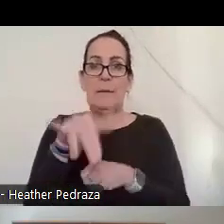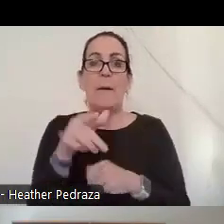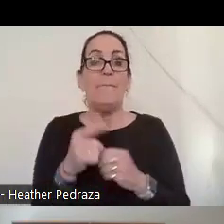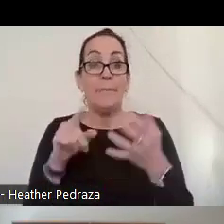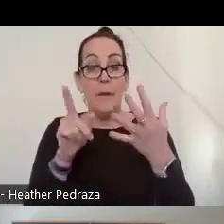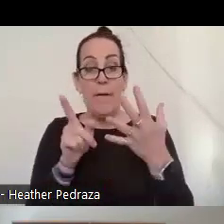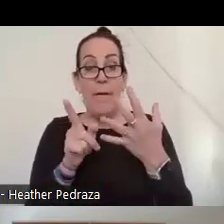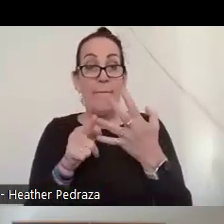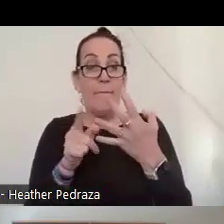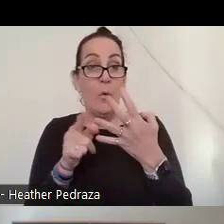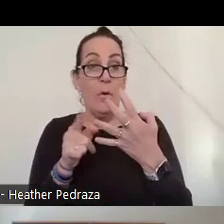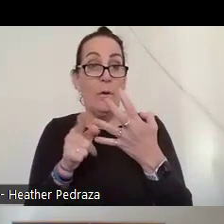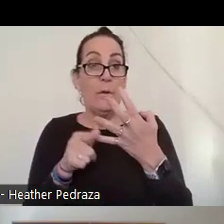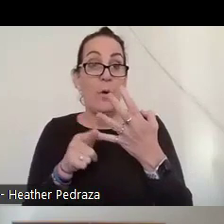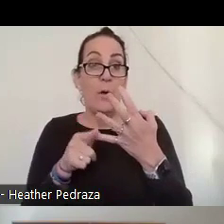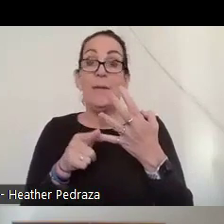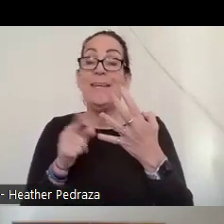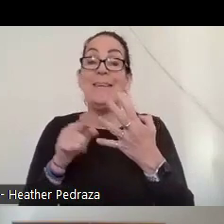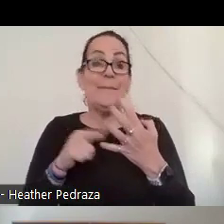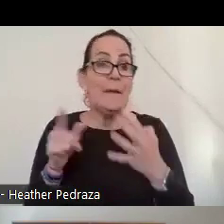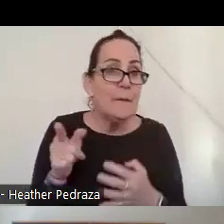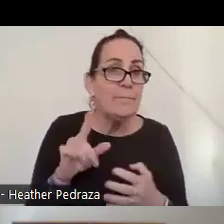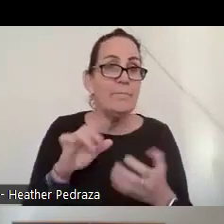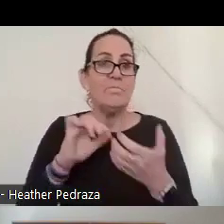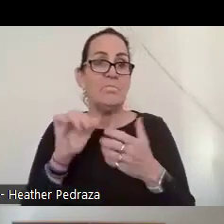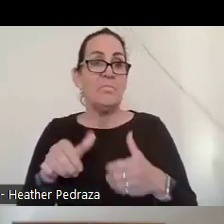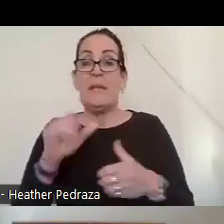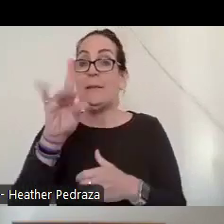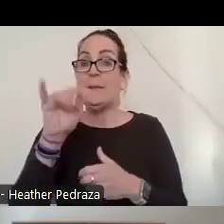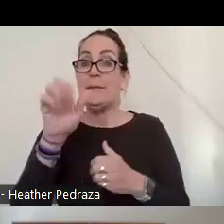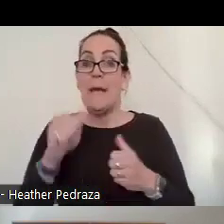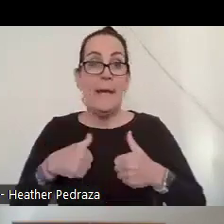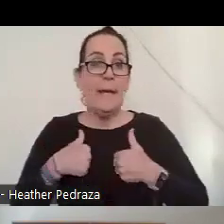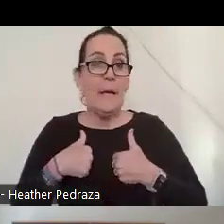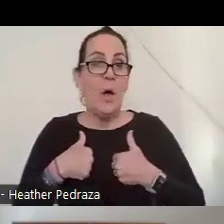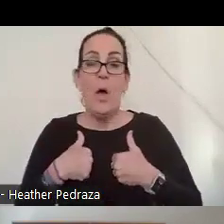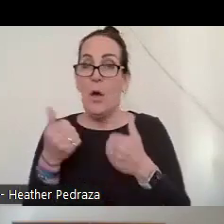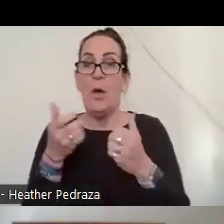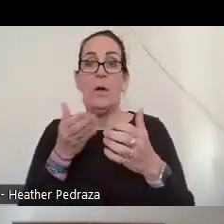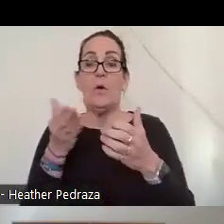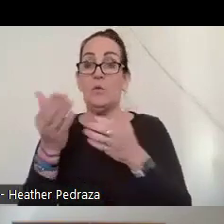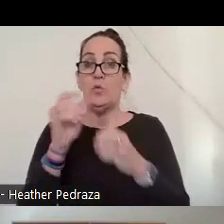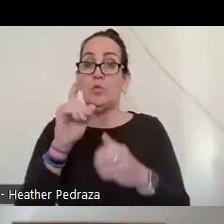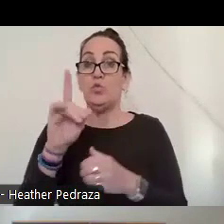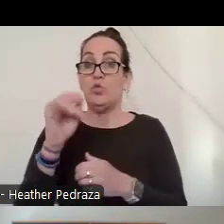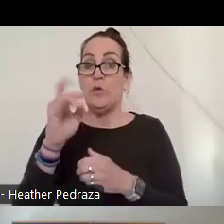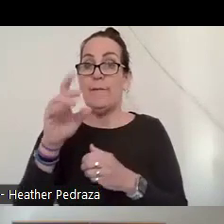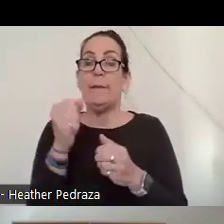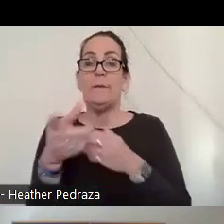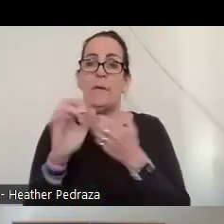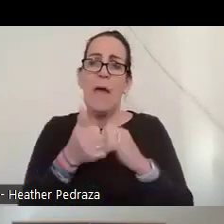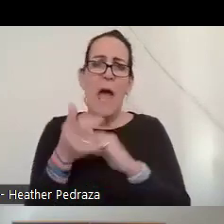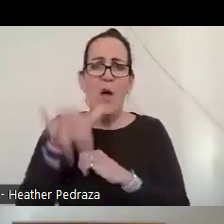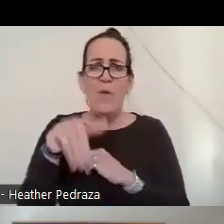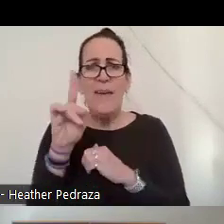how data is being collected and how it's being used both internally among MPA partners and also sort